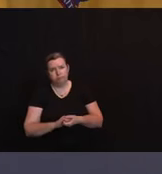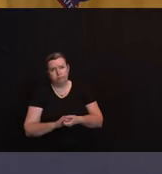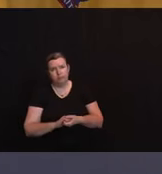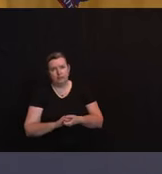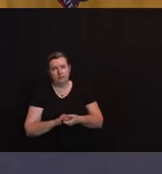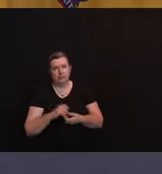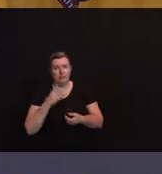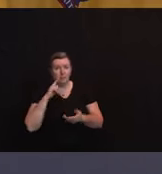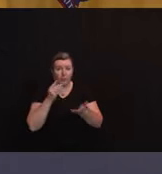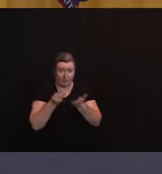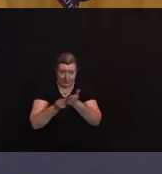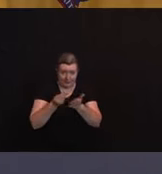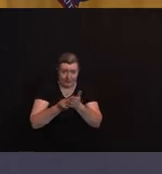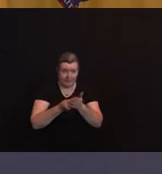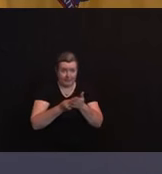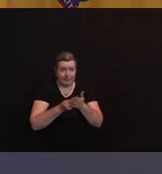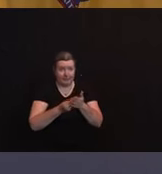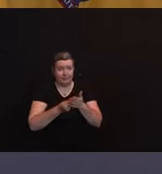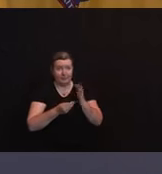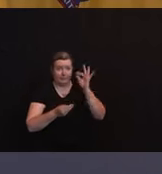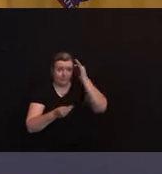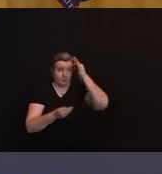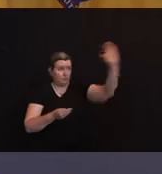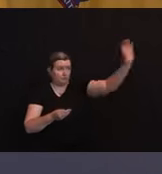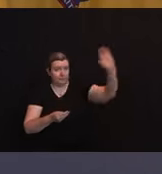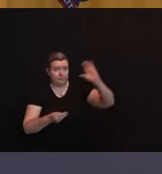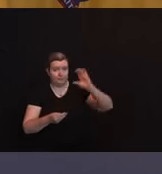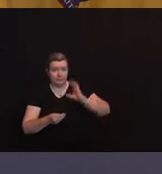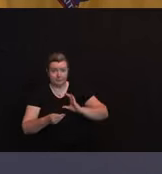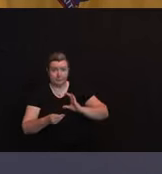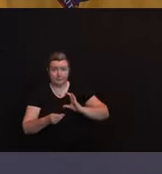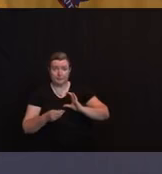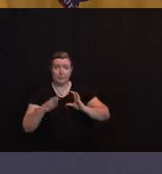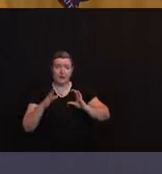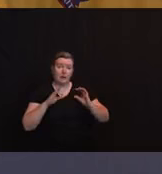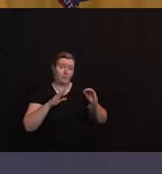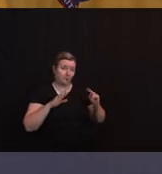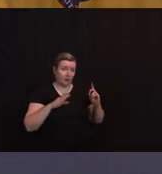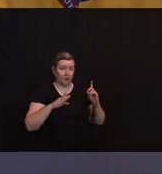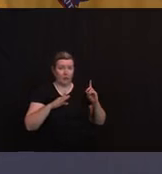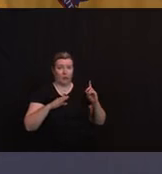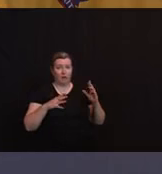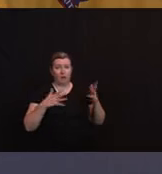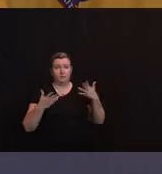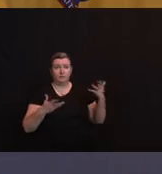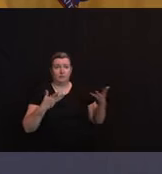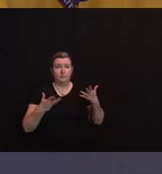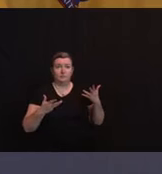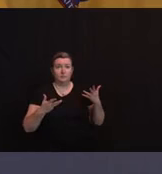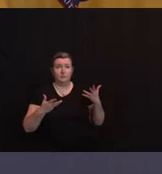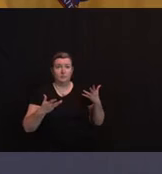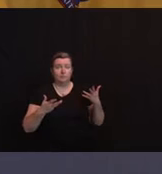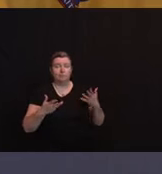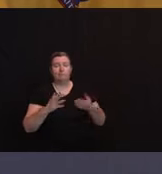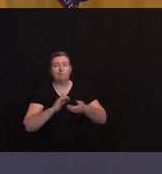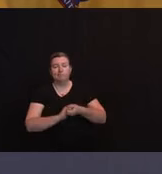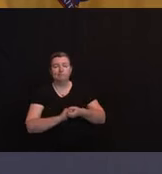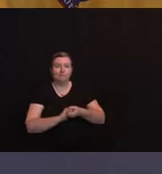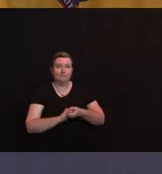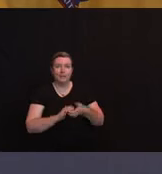as I can tell. I have been, from moment one, given, again, this isn't that he's a Republican, it's just who he